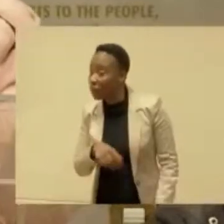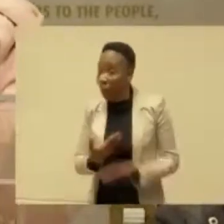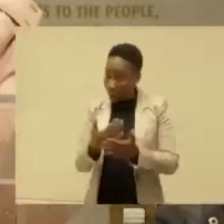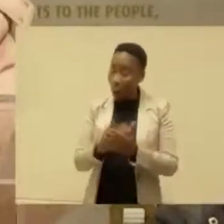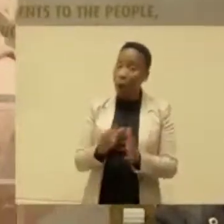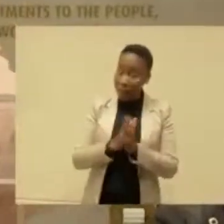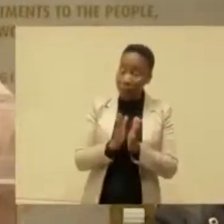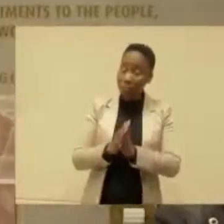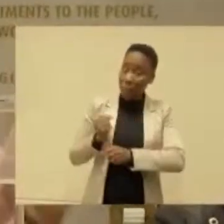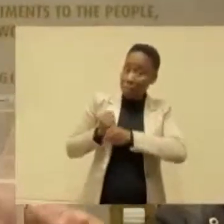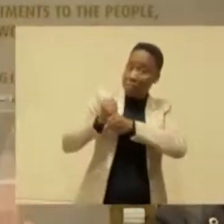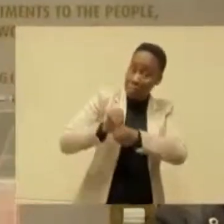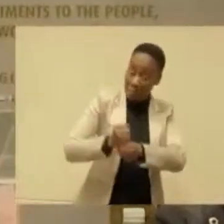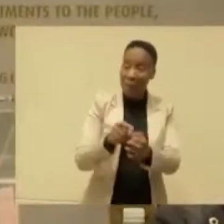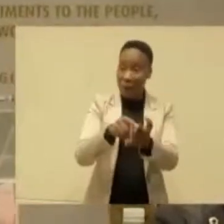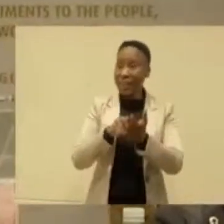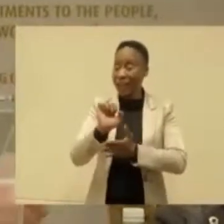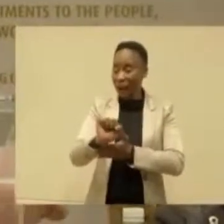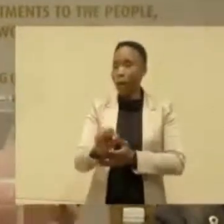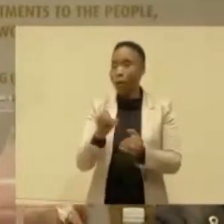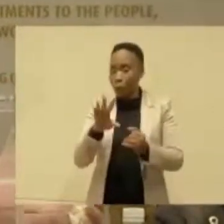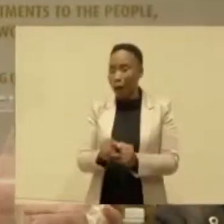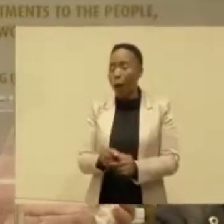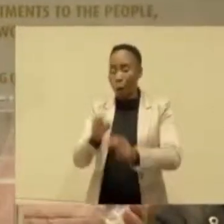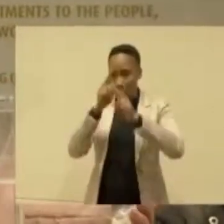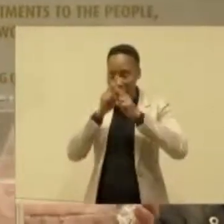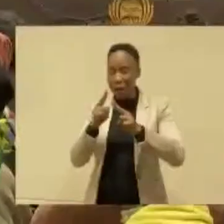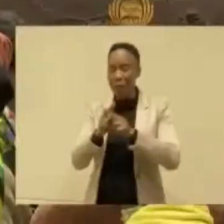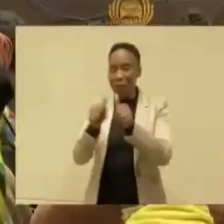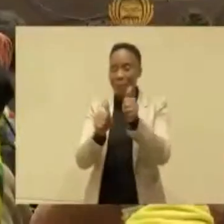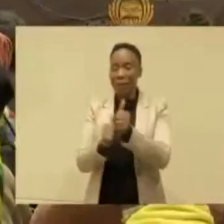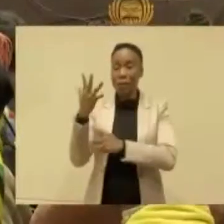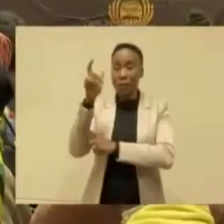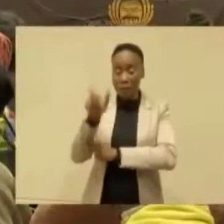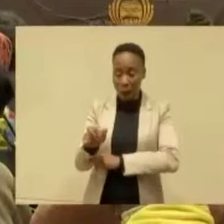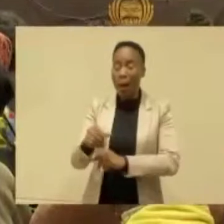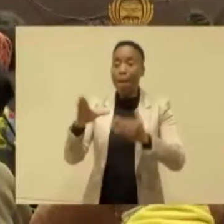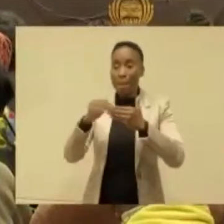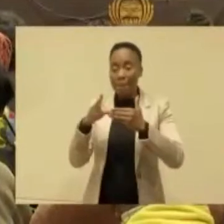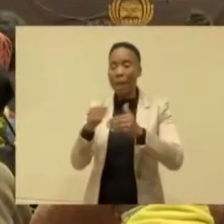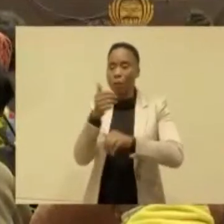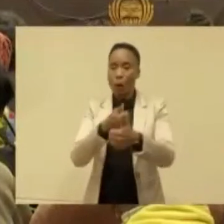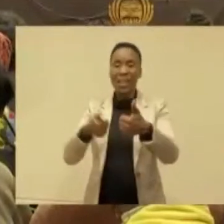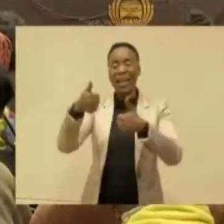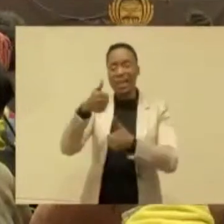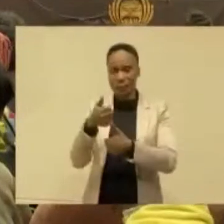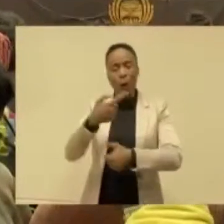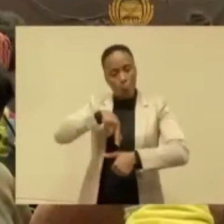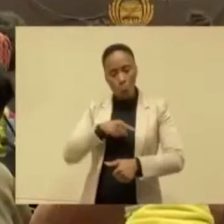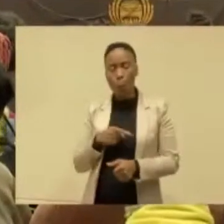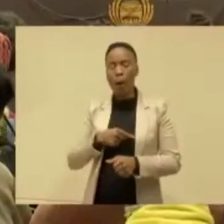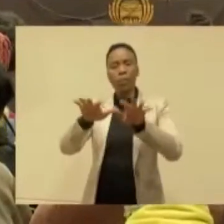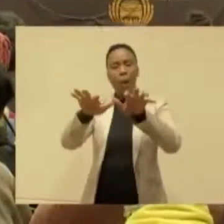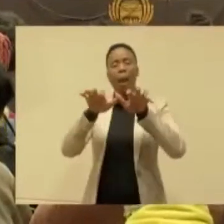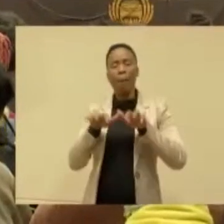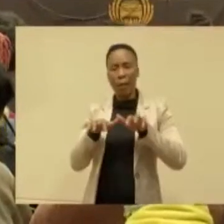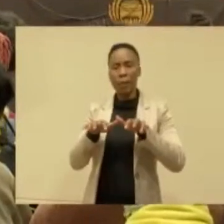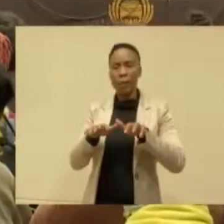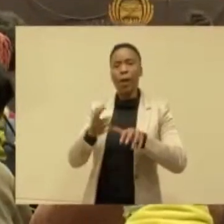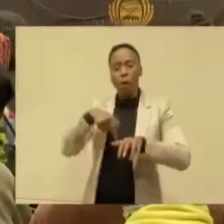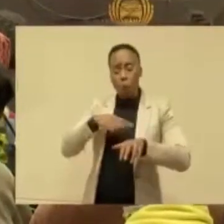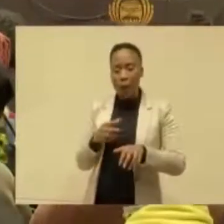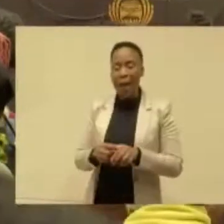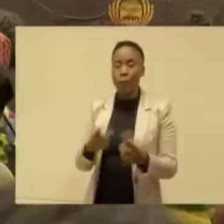your monday so honorable deputy speaker members of the executive executive as parliament as we